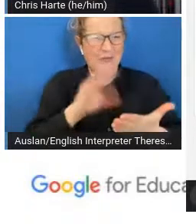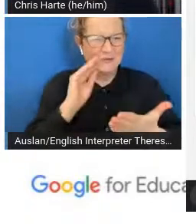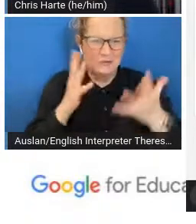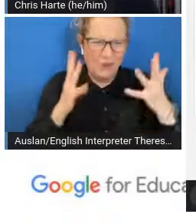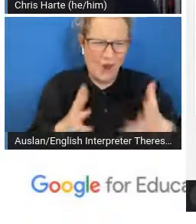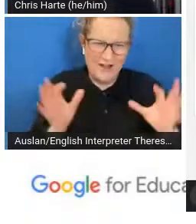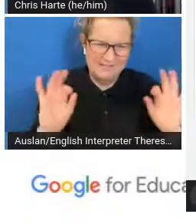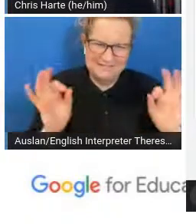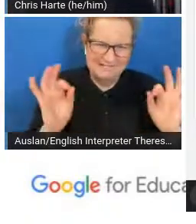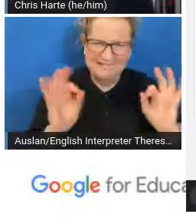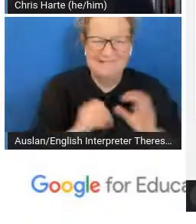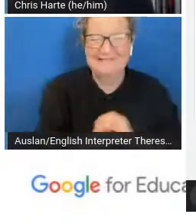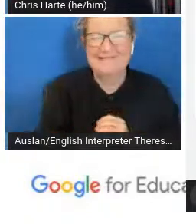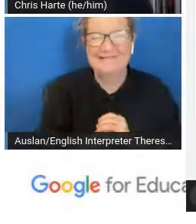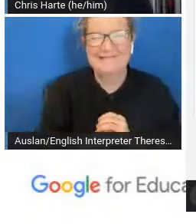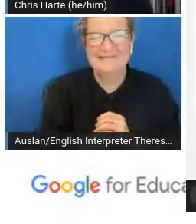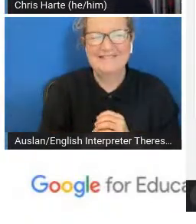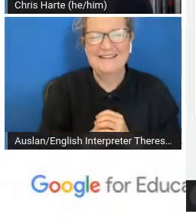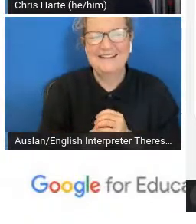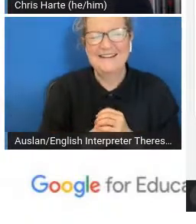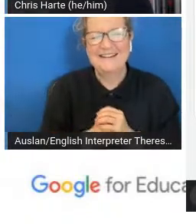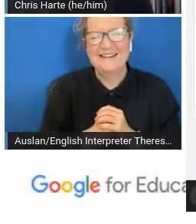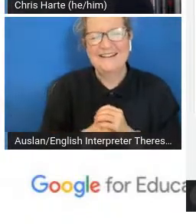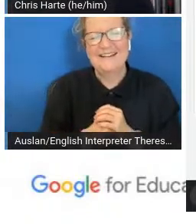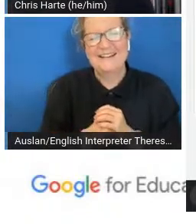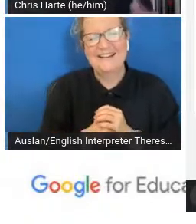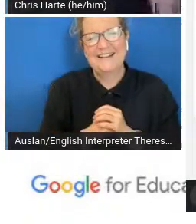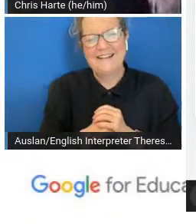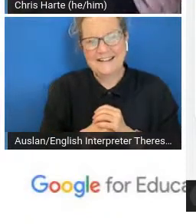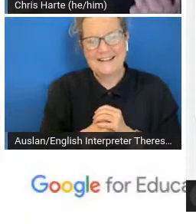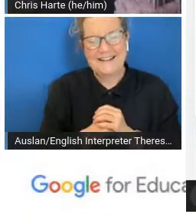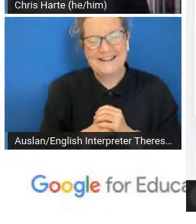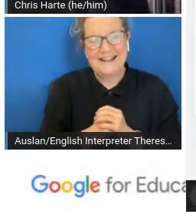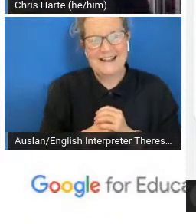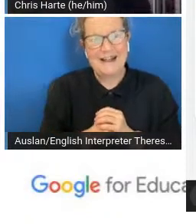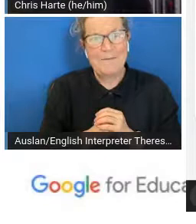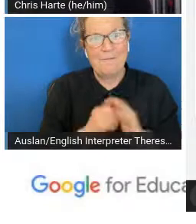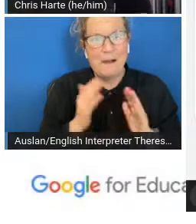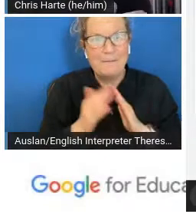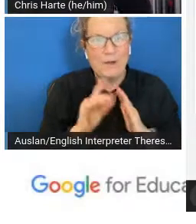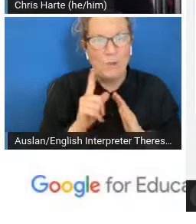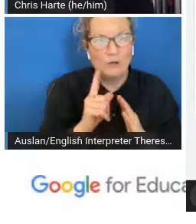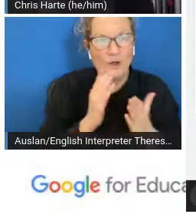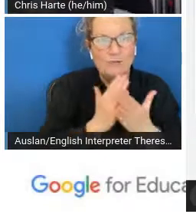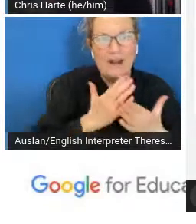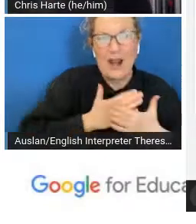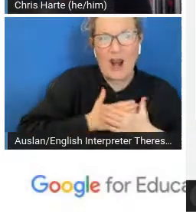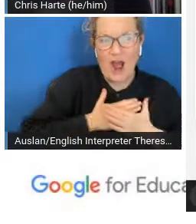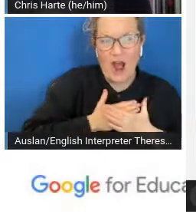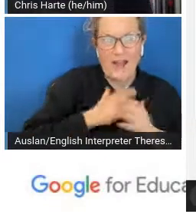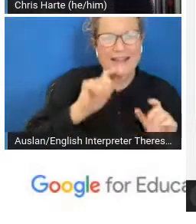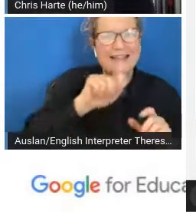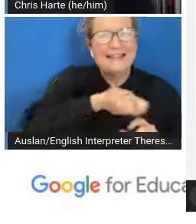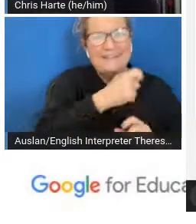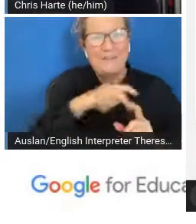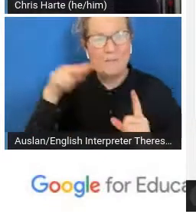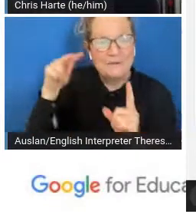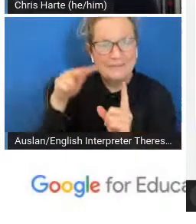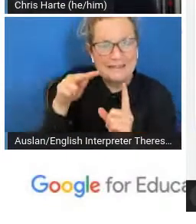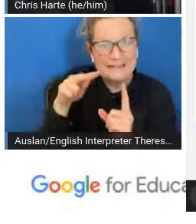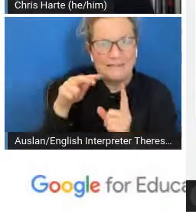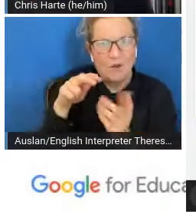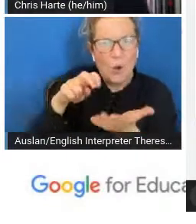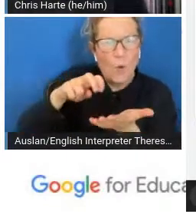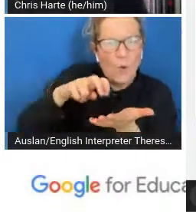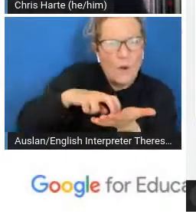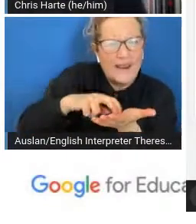hats allows you to do is to have lots of different perspectives, like what do I really like about this? What are the potential weaknesses of this